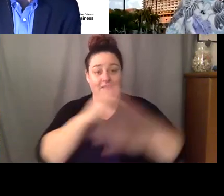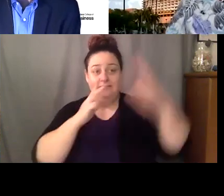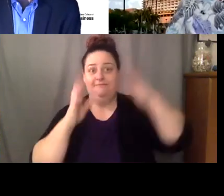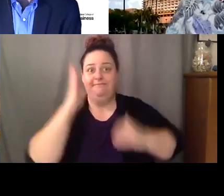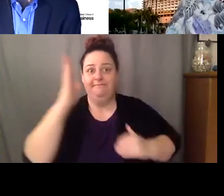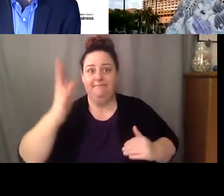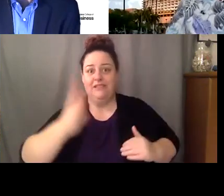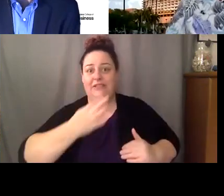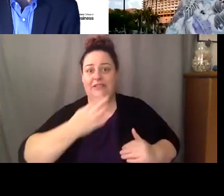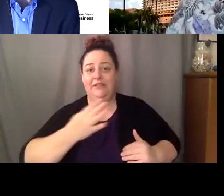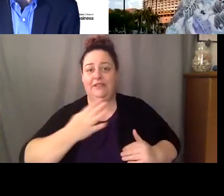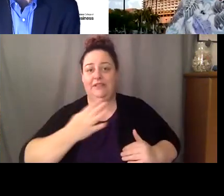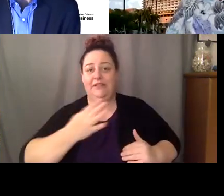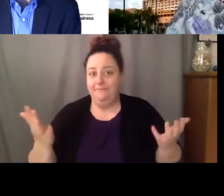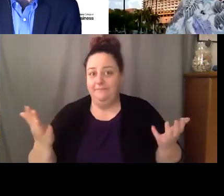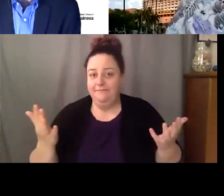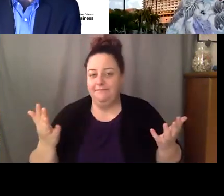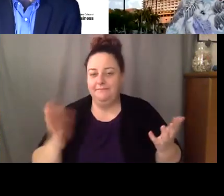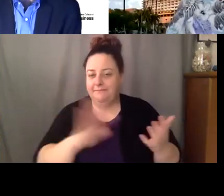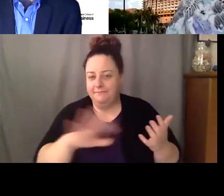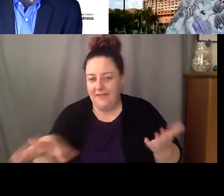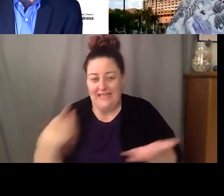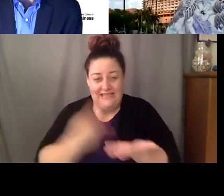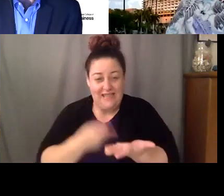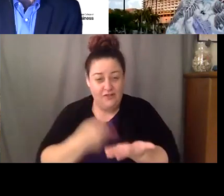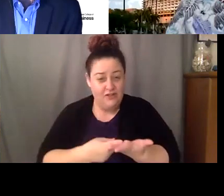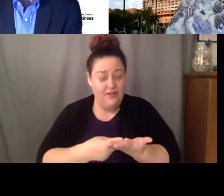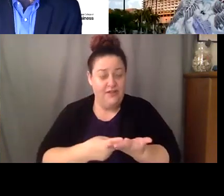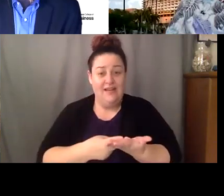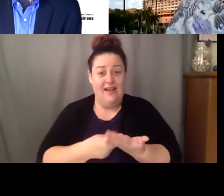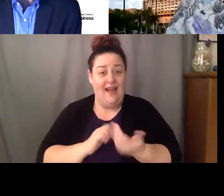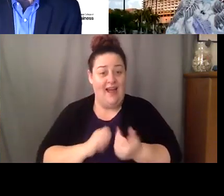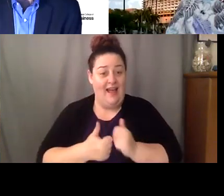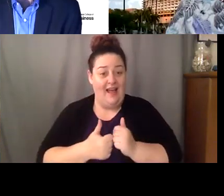coming in the near future, has there been some discussion about how